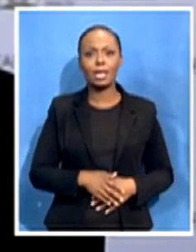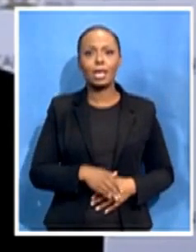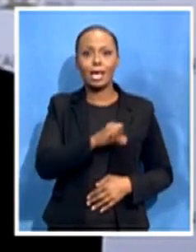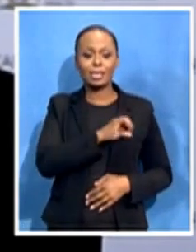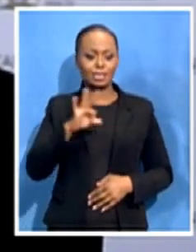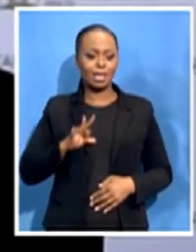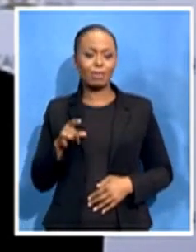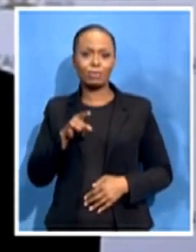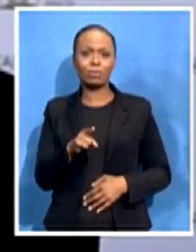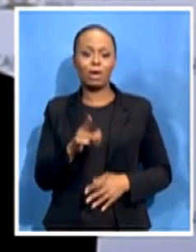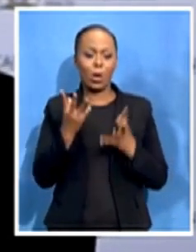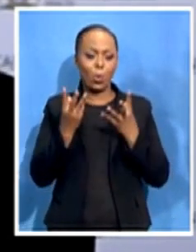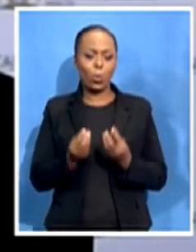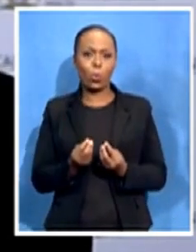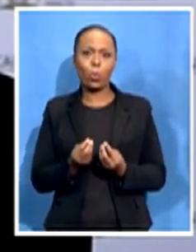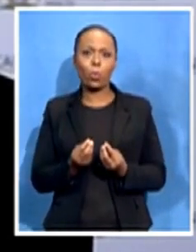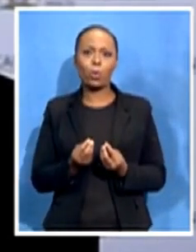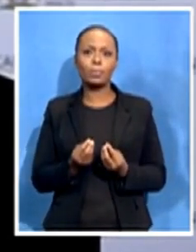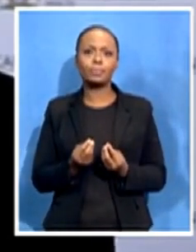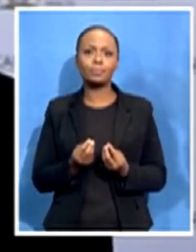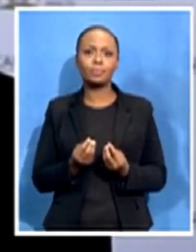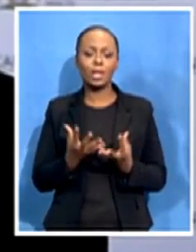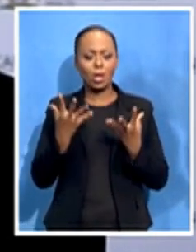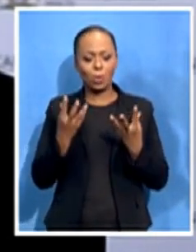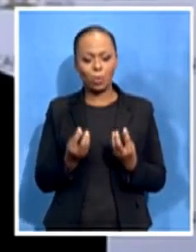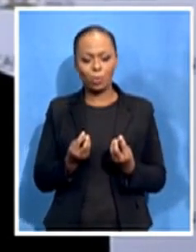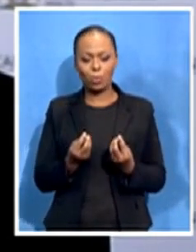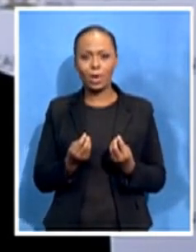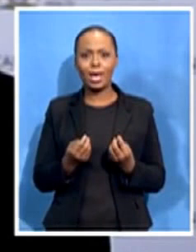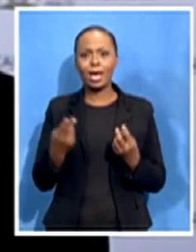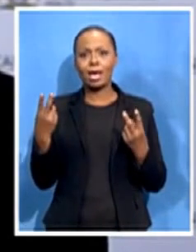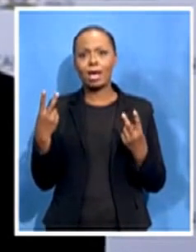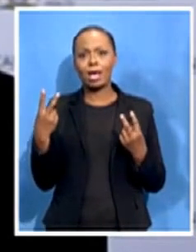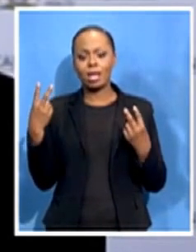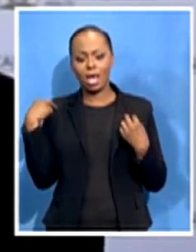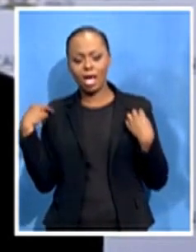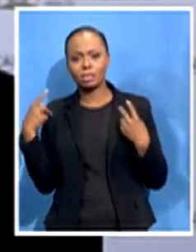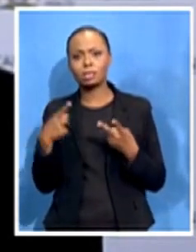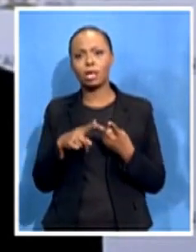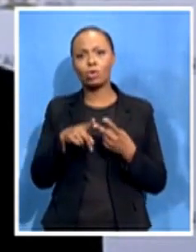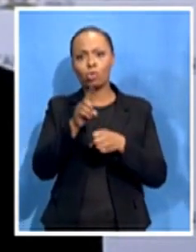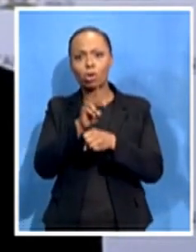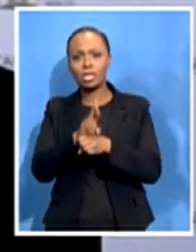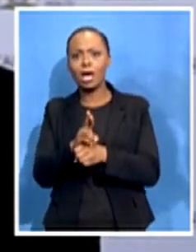nurses, although those need to be added, and doctors. But there's been a chronic shortage